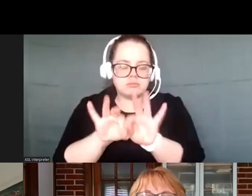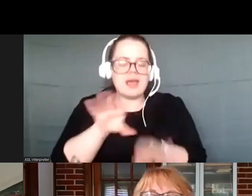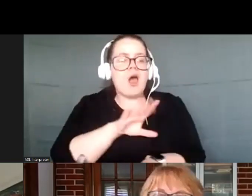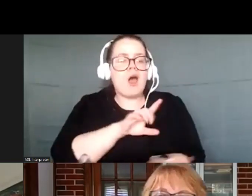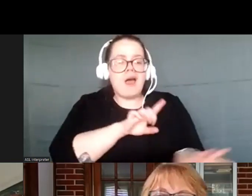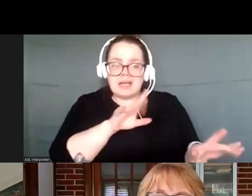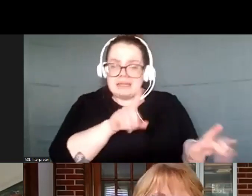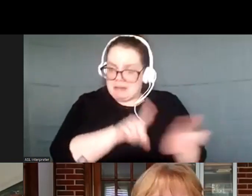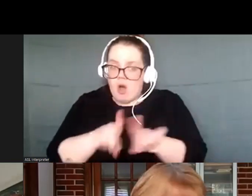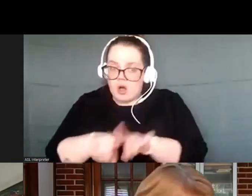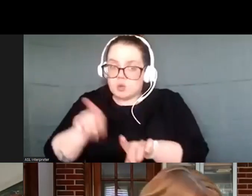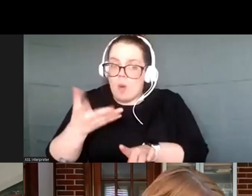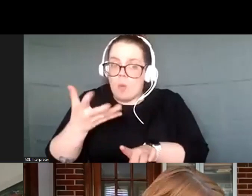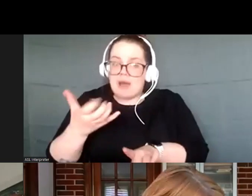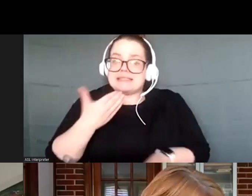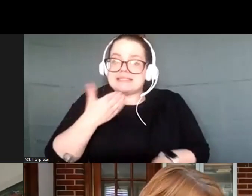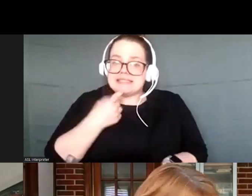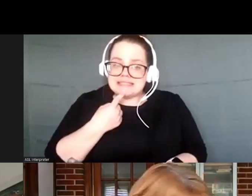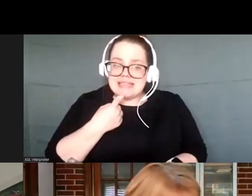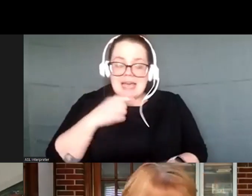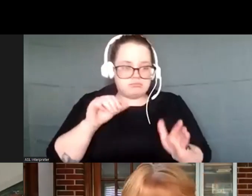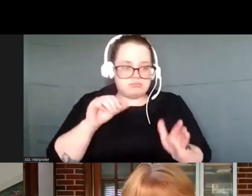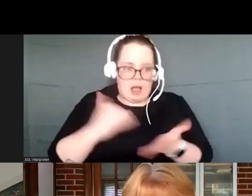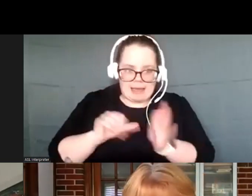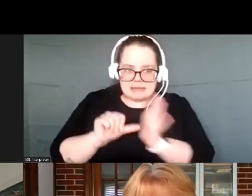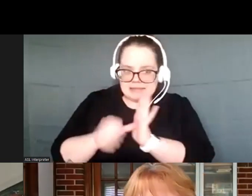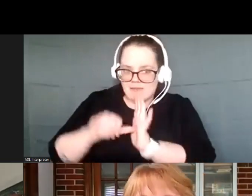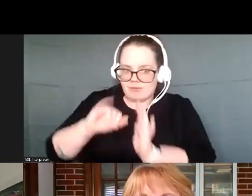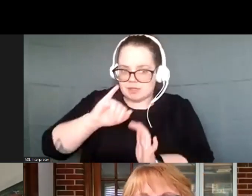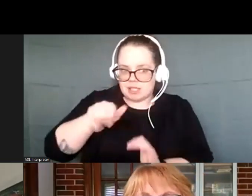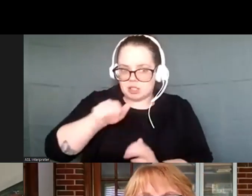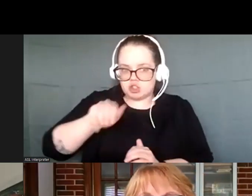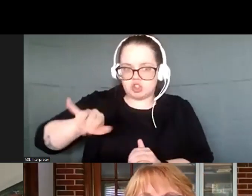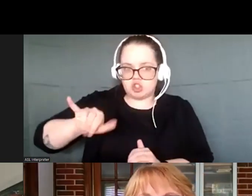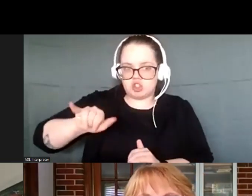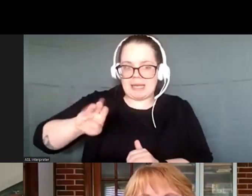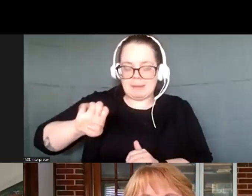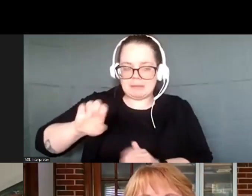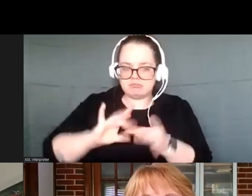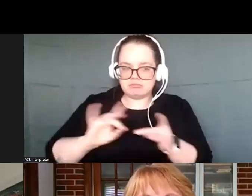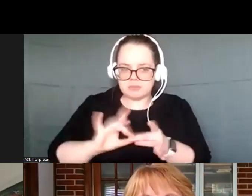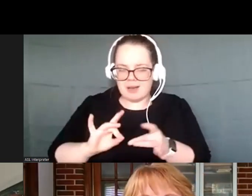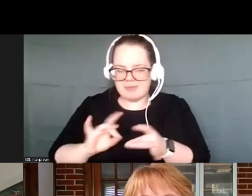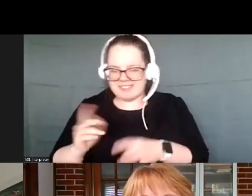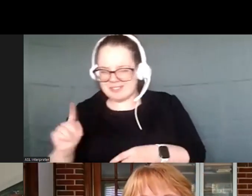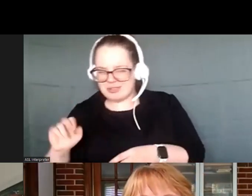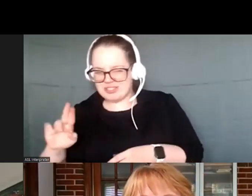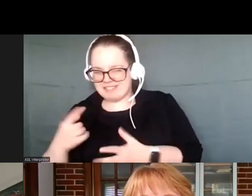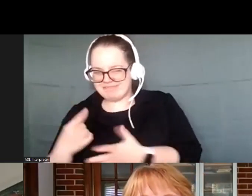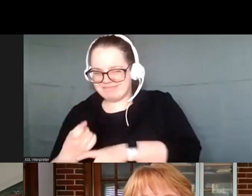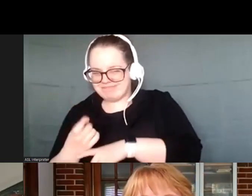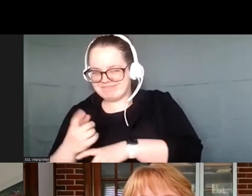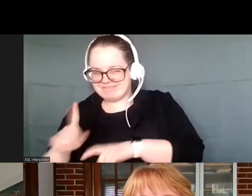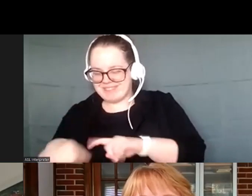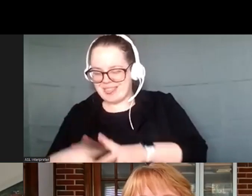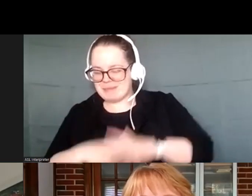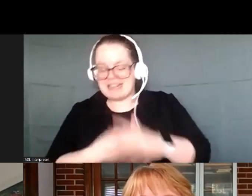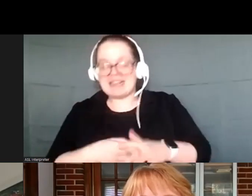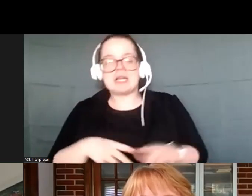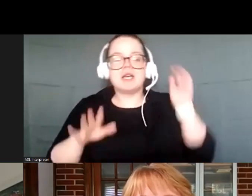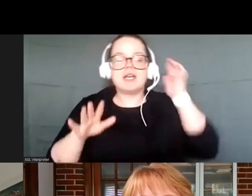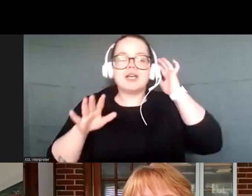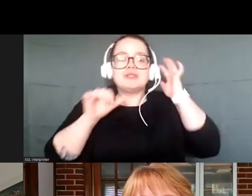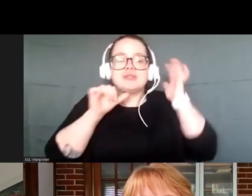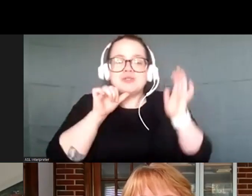want to just say again, to emphasize what Jayme said, and Trish and I were joking about it at the beginning, is do not